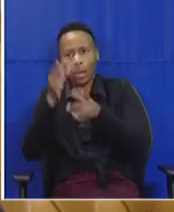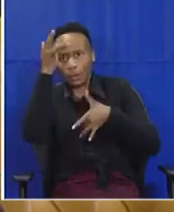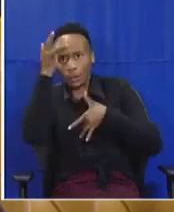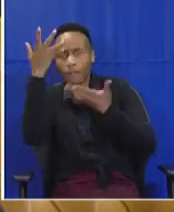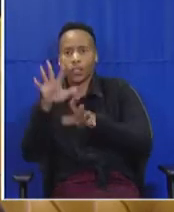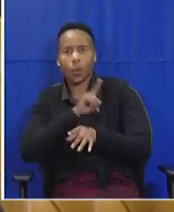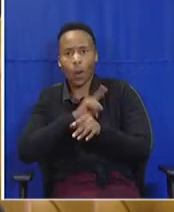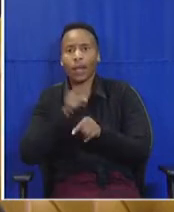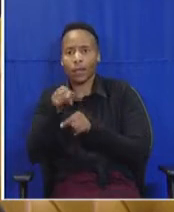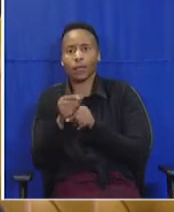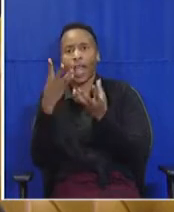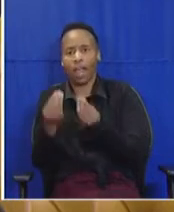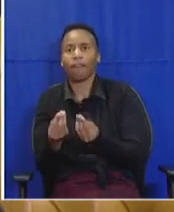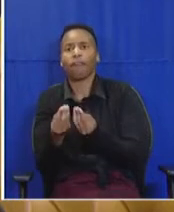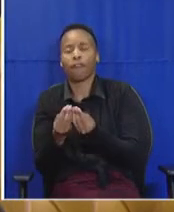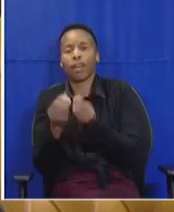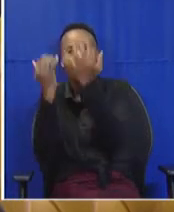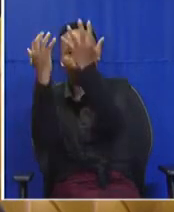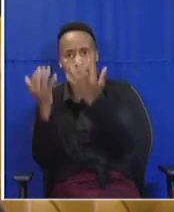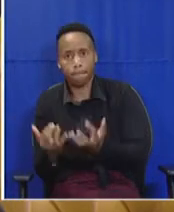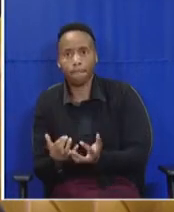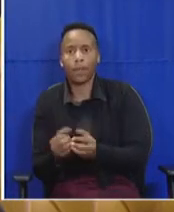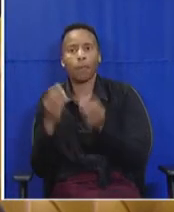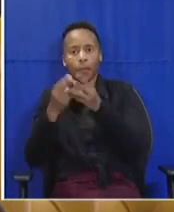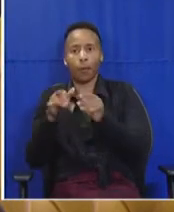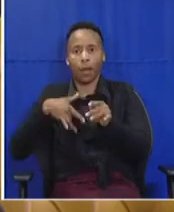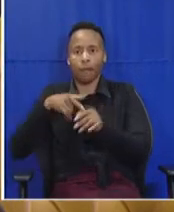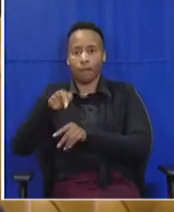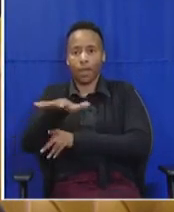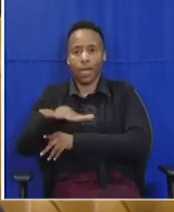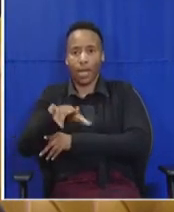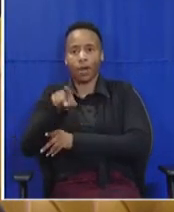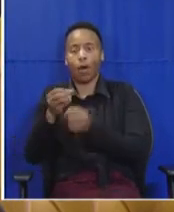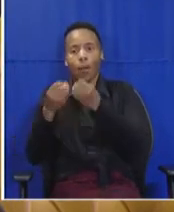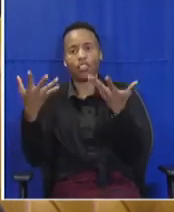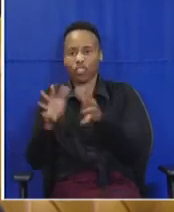some example of what we're envisaging, how the system would work. Thanks, Honorable Chair.